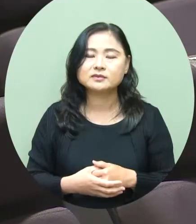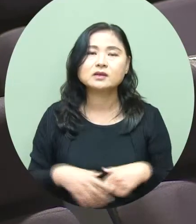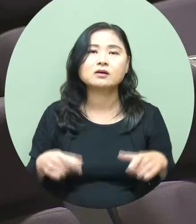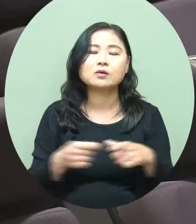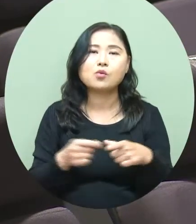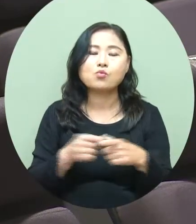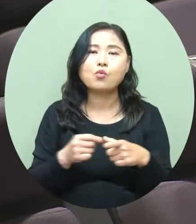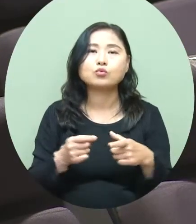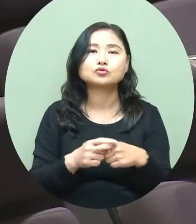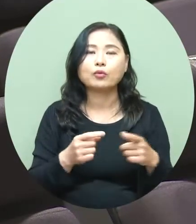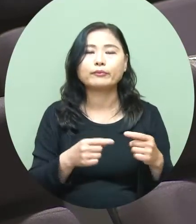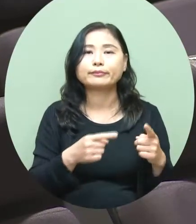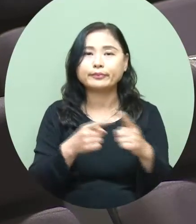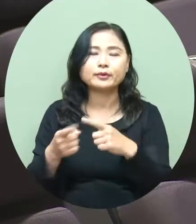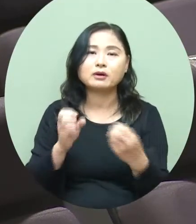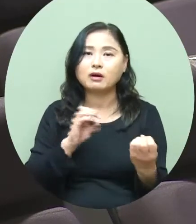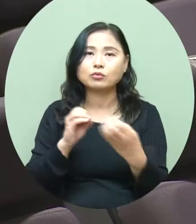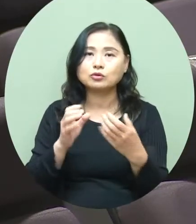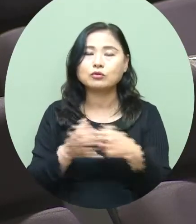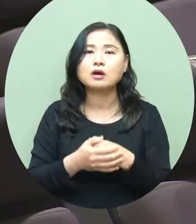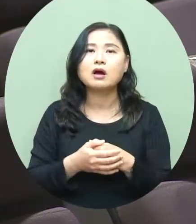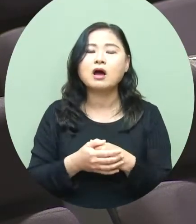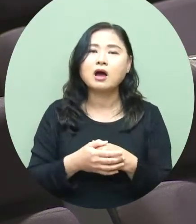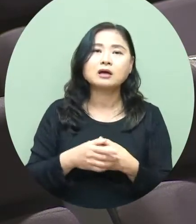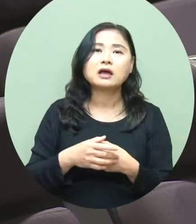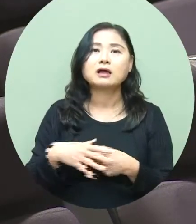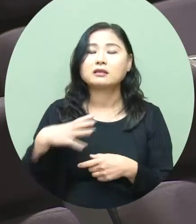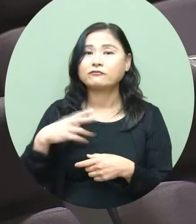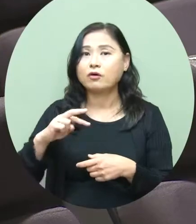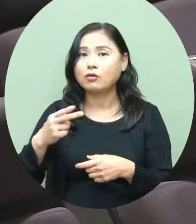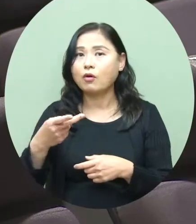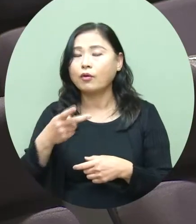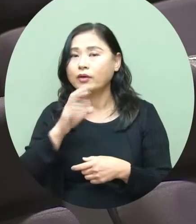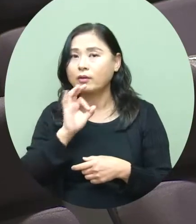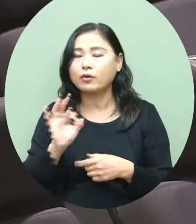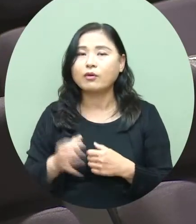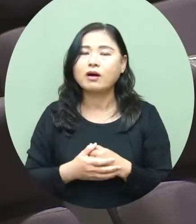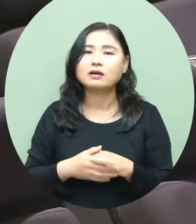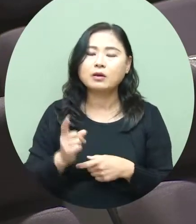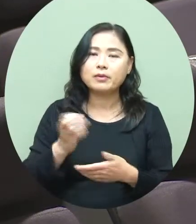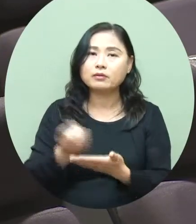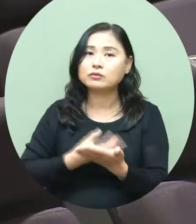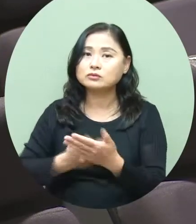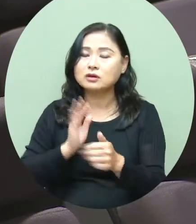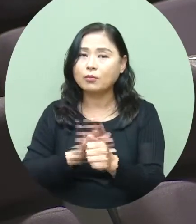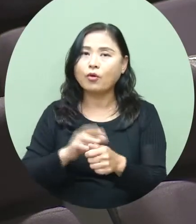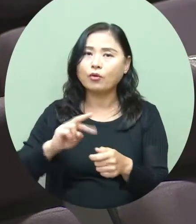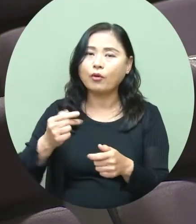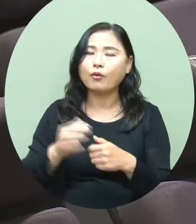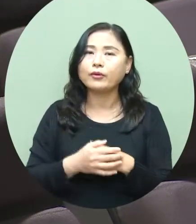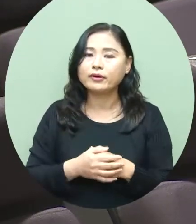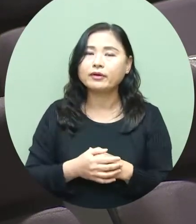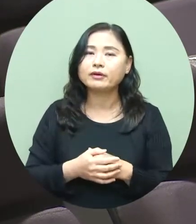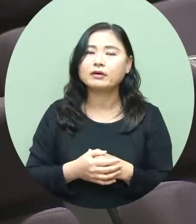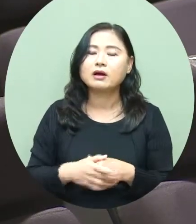the communication? And second question, just now earlier it was announced there was a 2-week ban for Turkish Airlines,